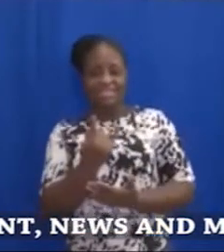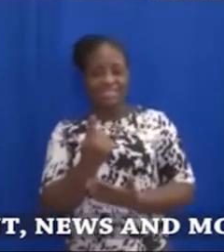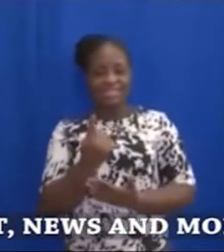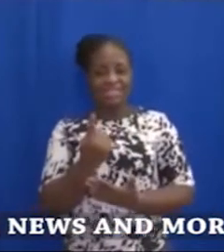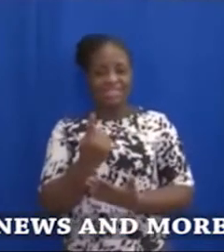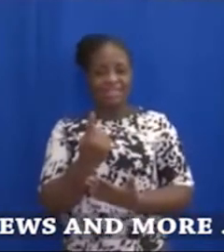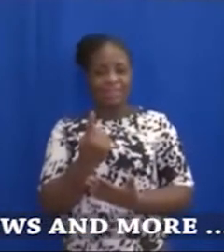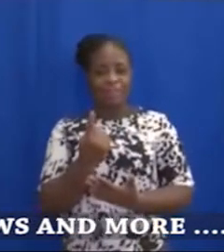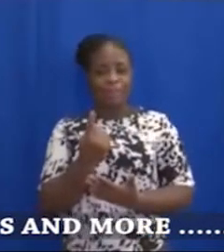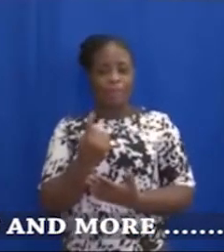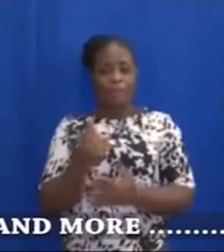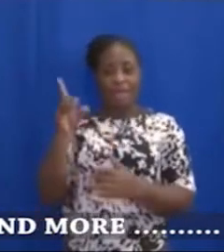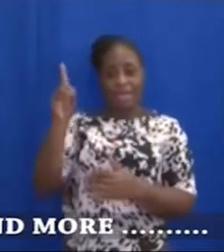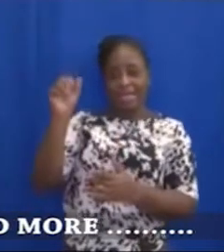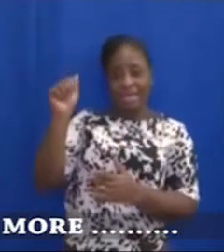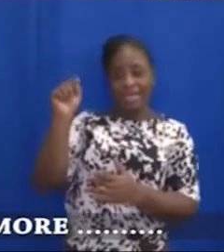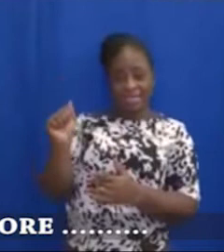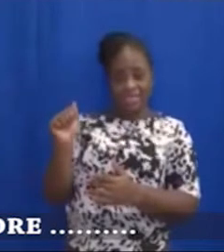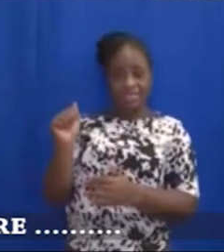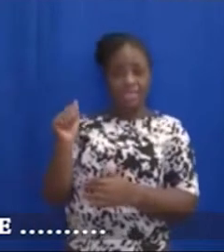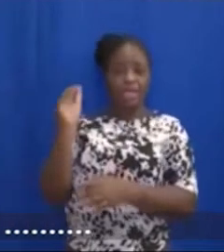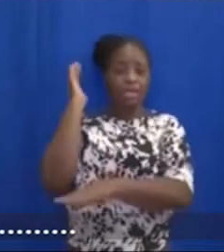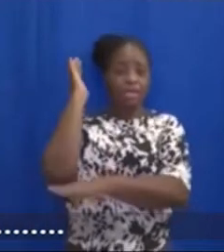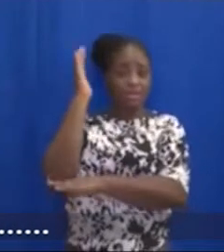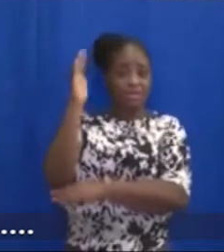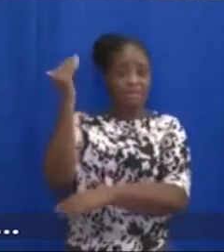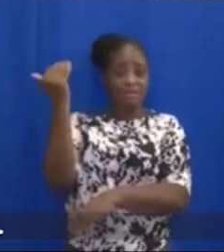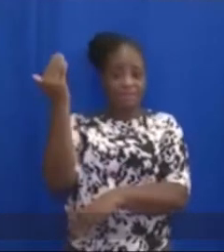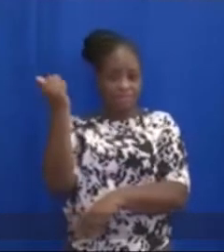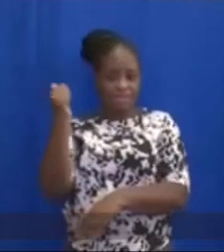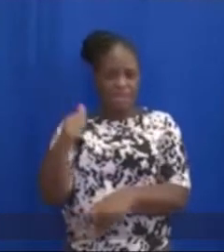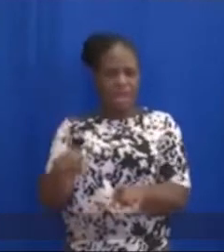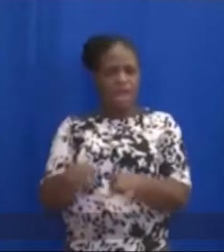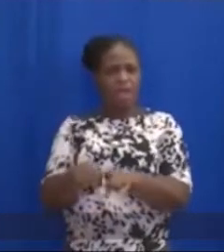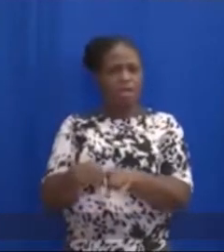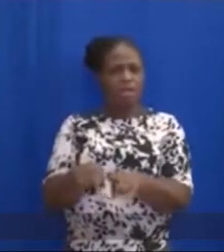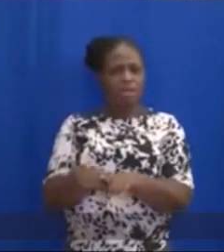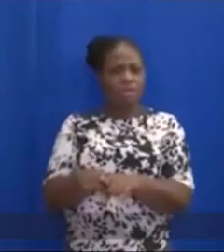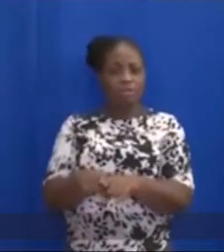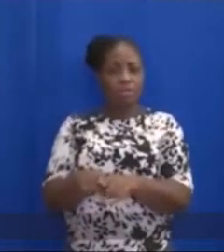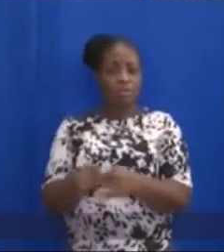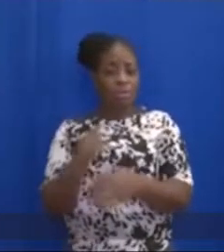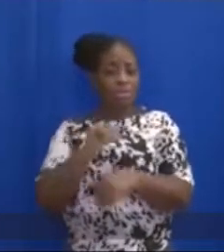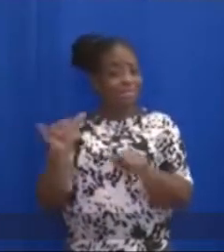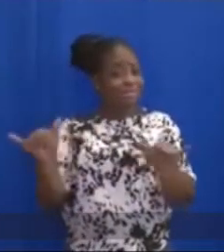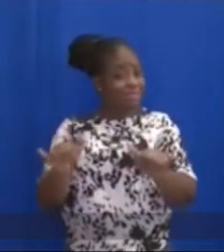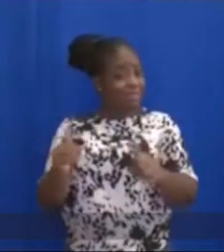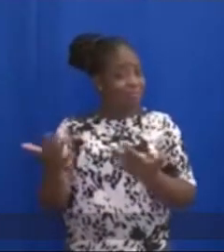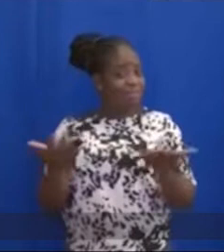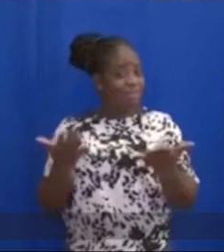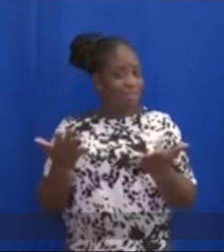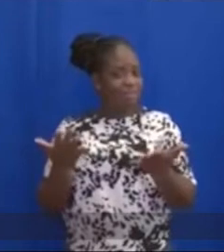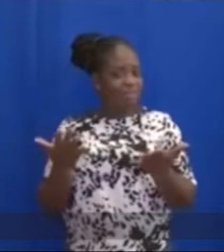15, has, according to a new survey by the same service, fallen alarmingly